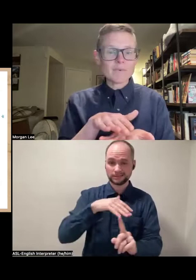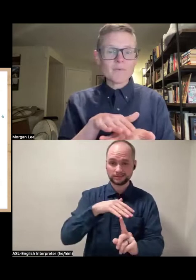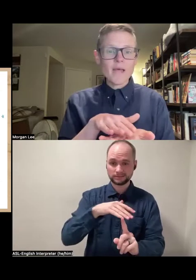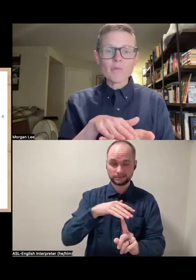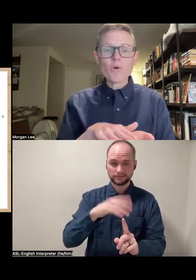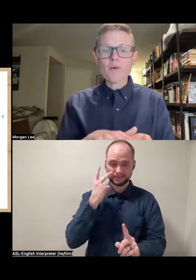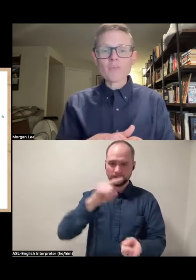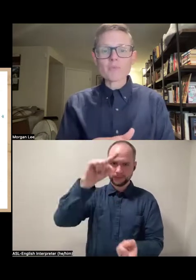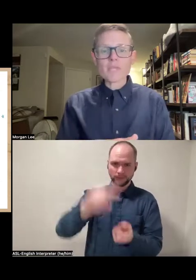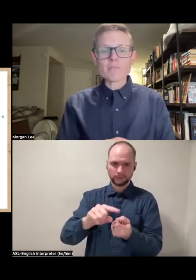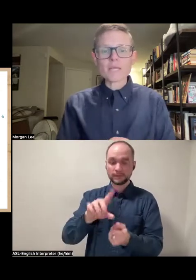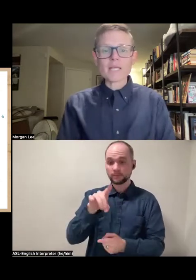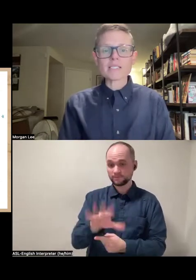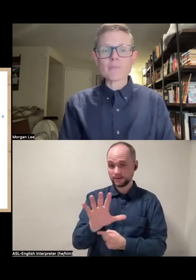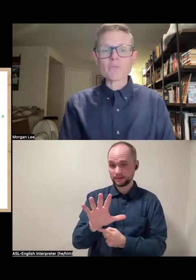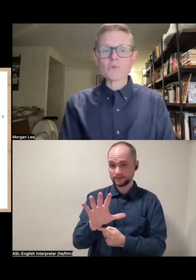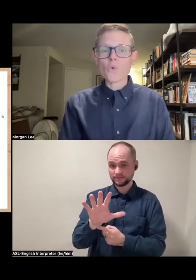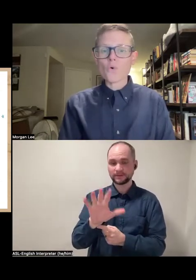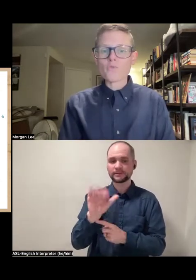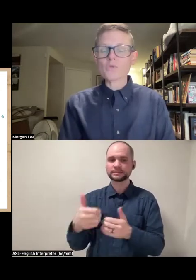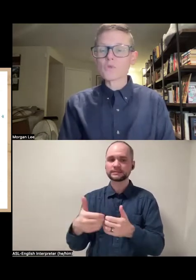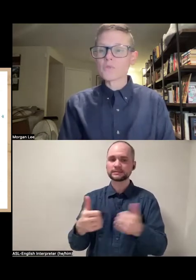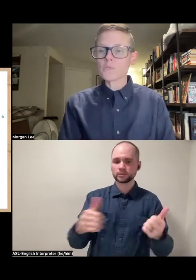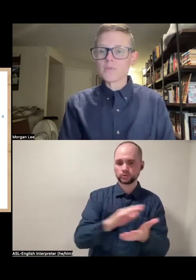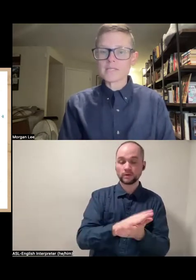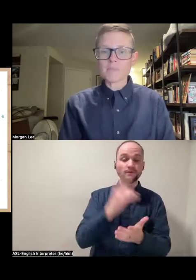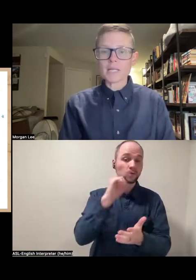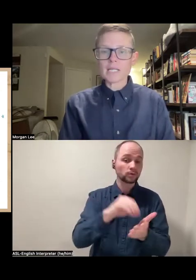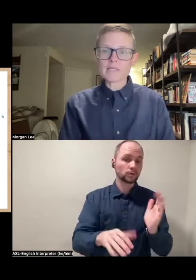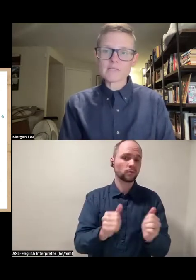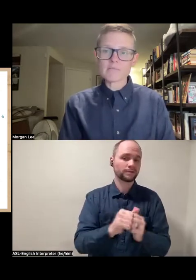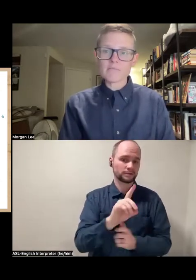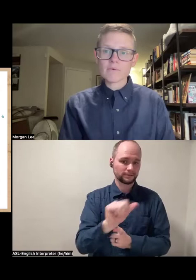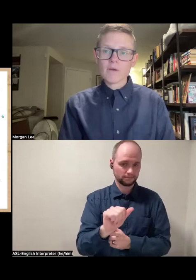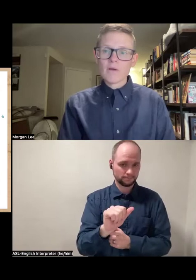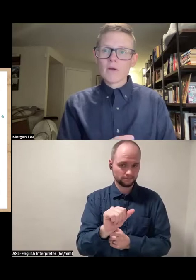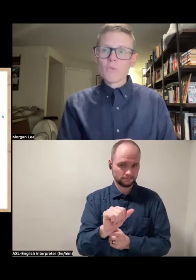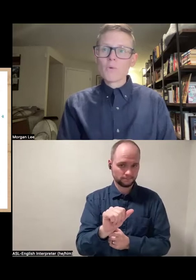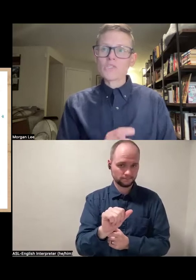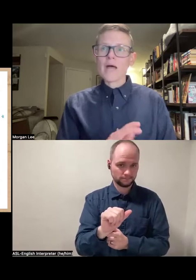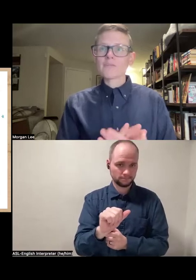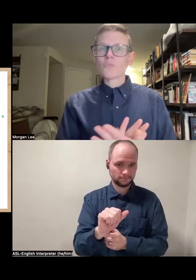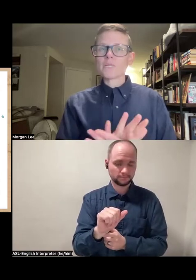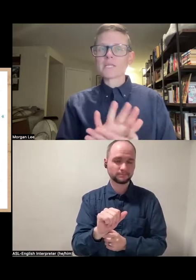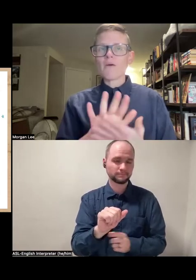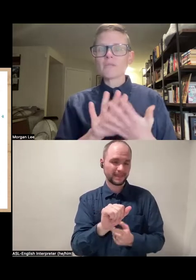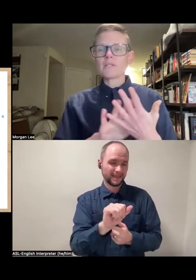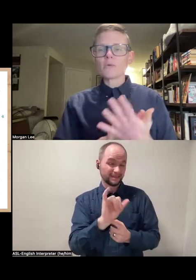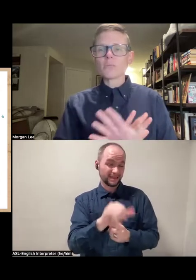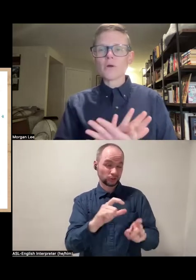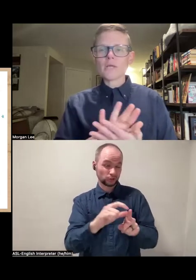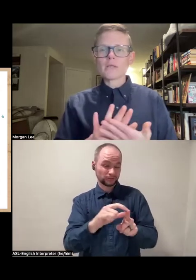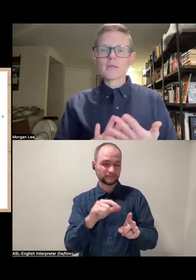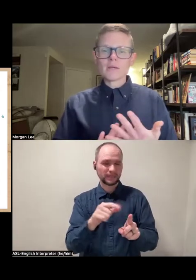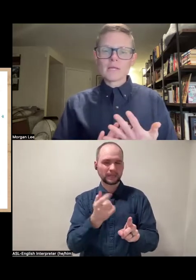significantly, 8.5% being in a separate school for students with disabilities, which that term itself is a